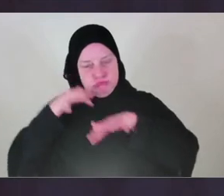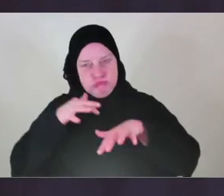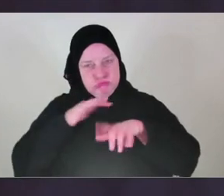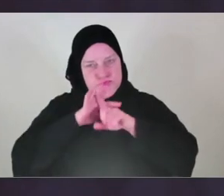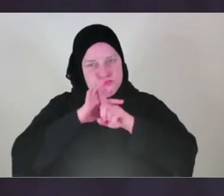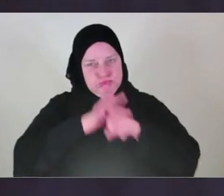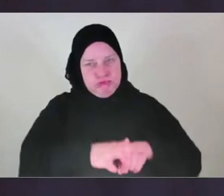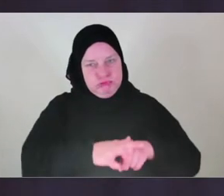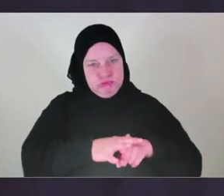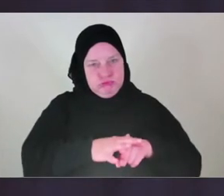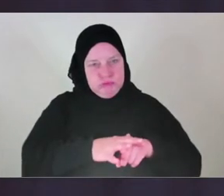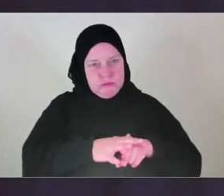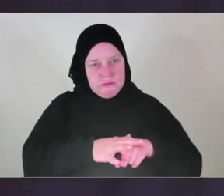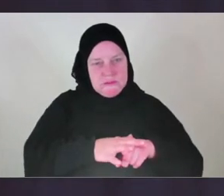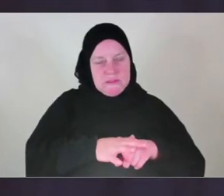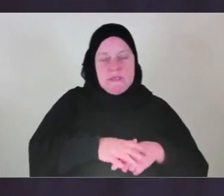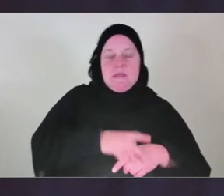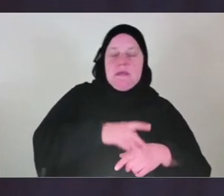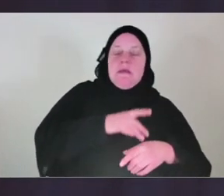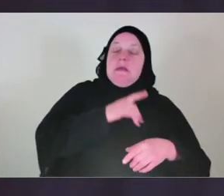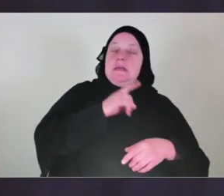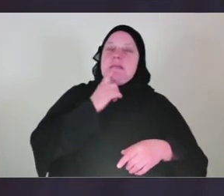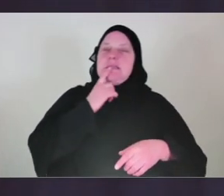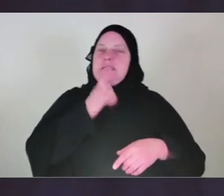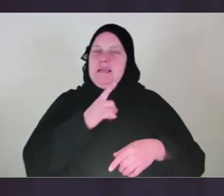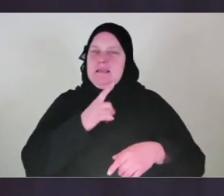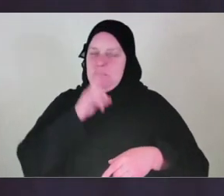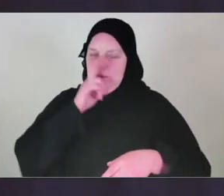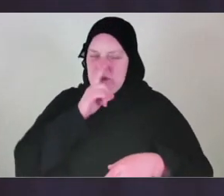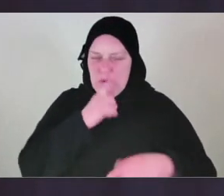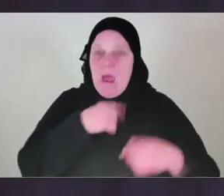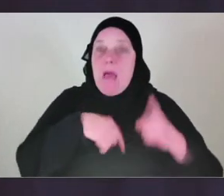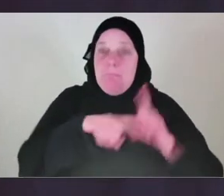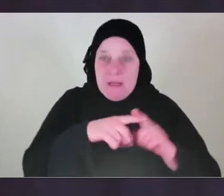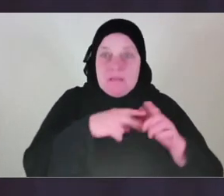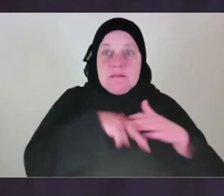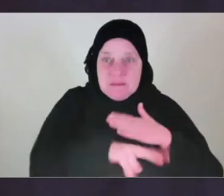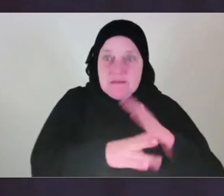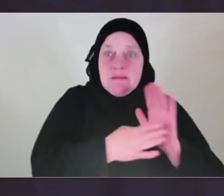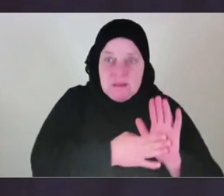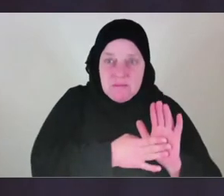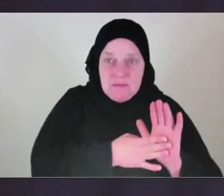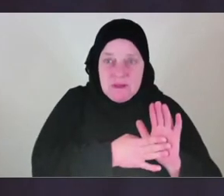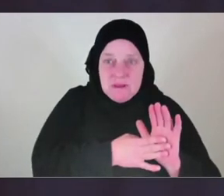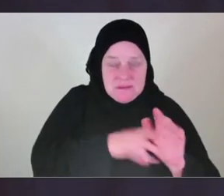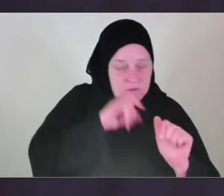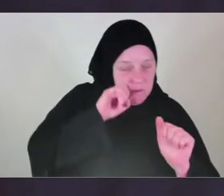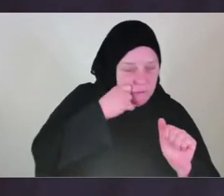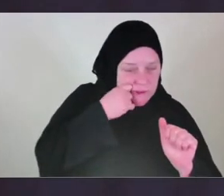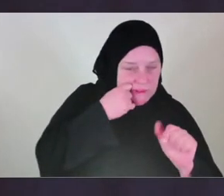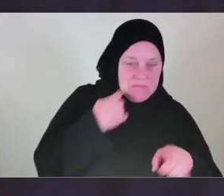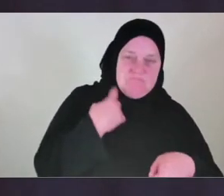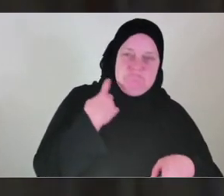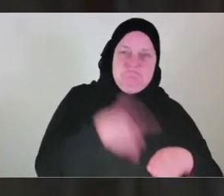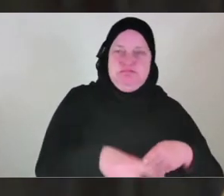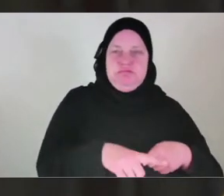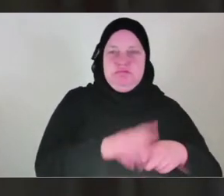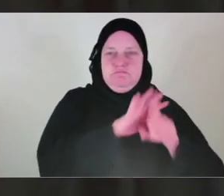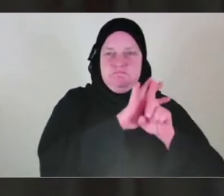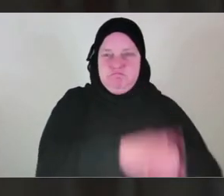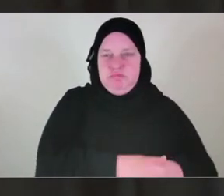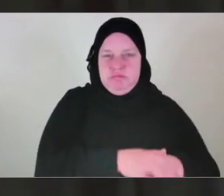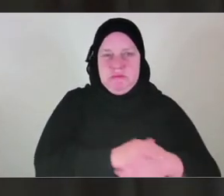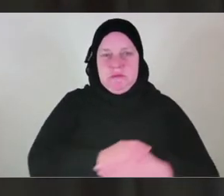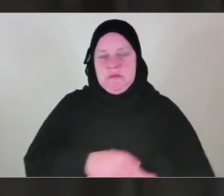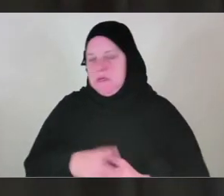Imam saying here? These people that you've been pushing, Abu Bakr and Umar, to be, you know, when they mention Sahaba, they always mention